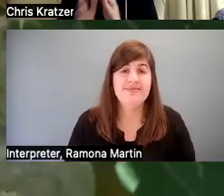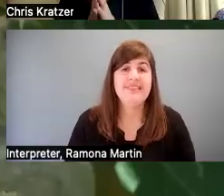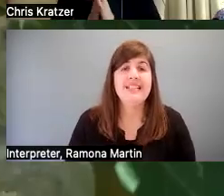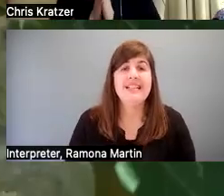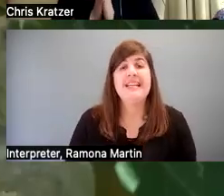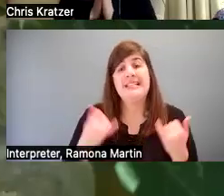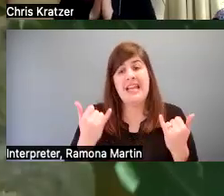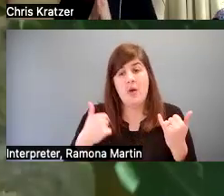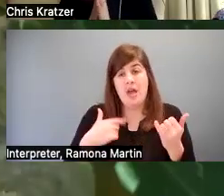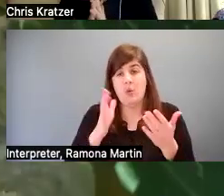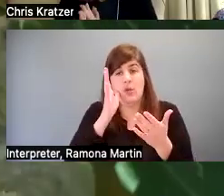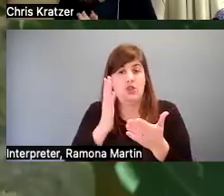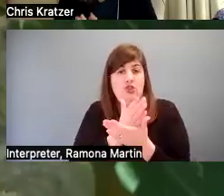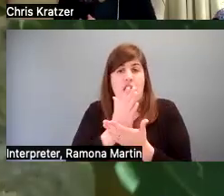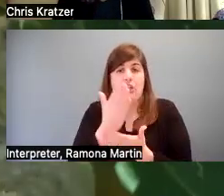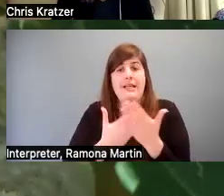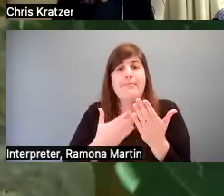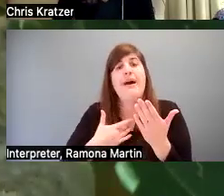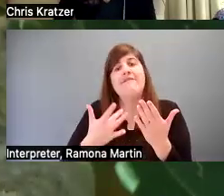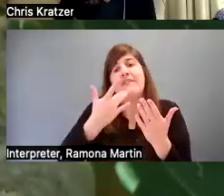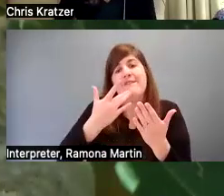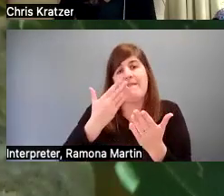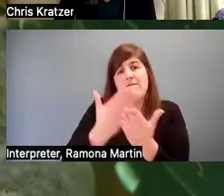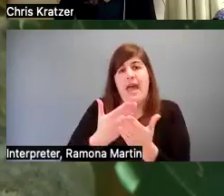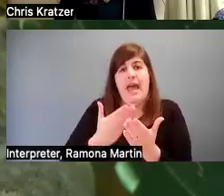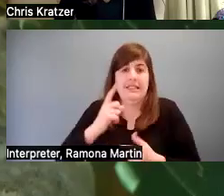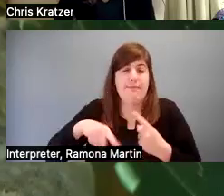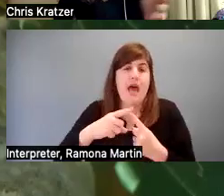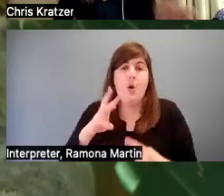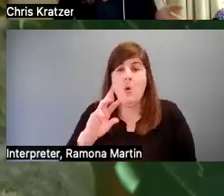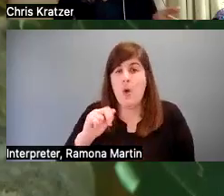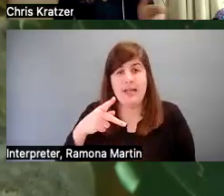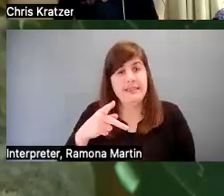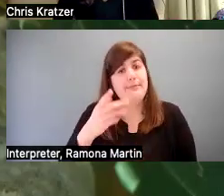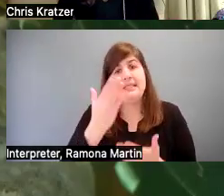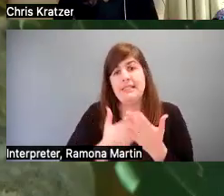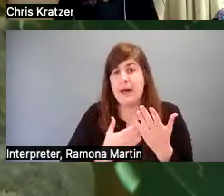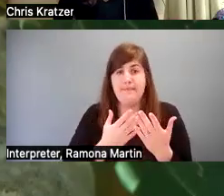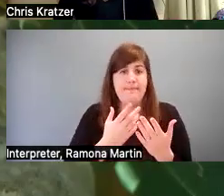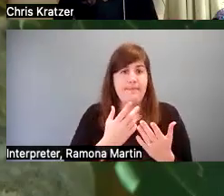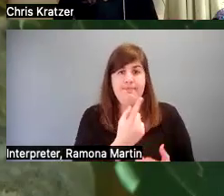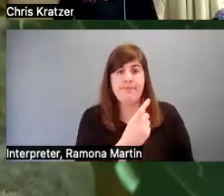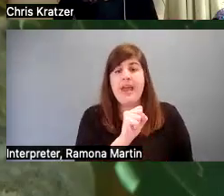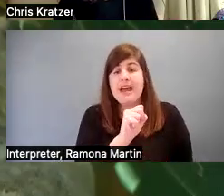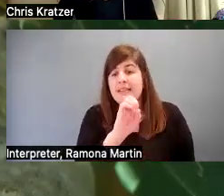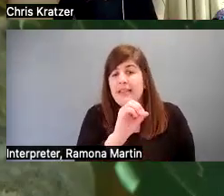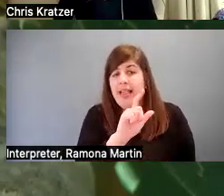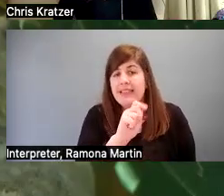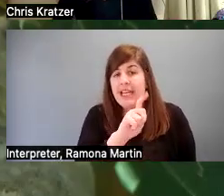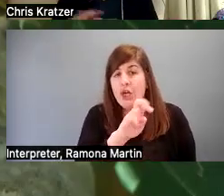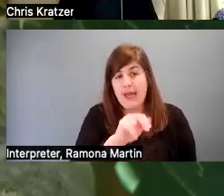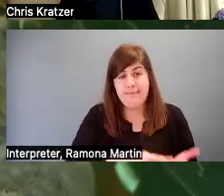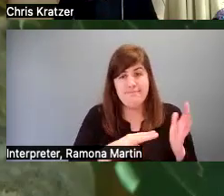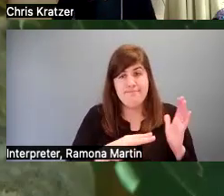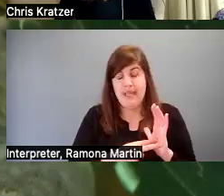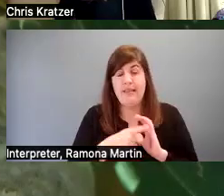Now, I'm going to share some of my favorite facts about wasps. Some wasps are solitary, which means they find food and lay